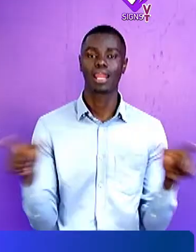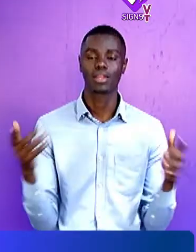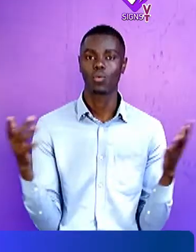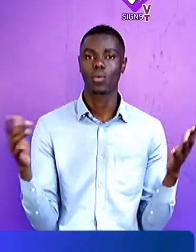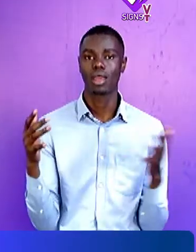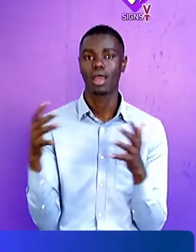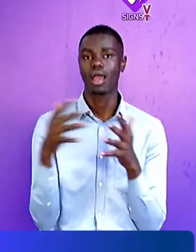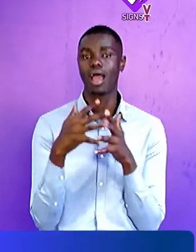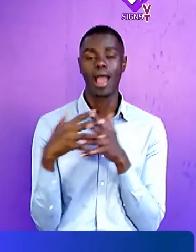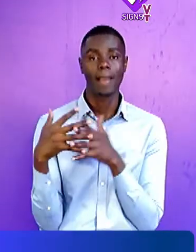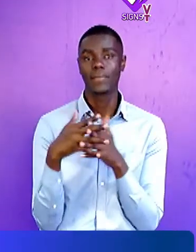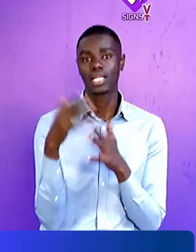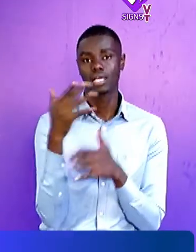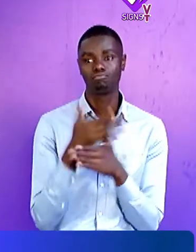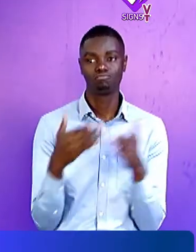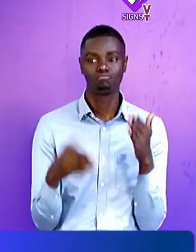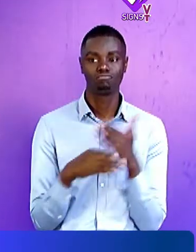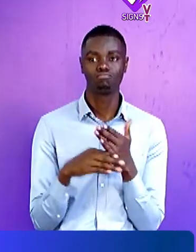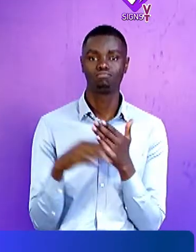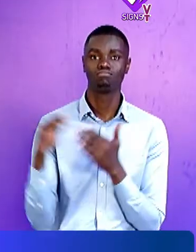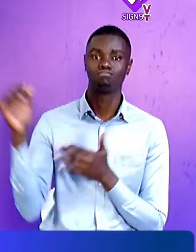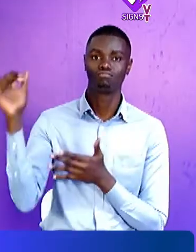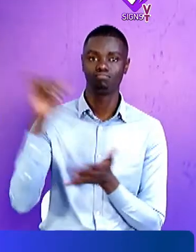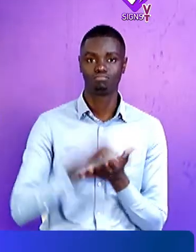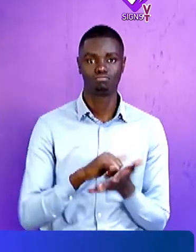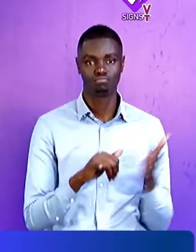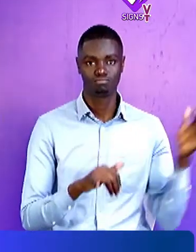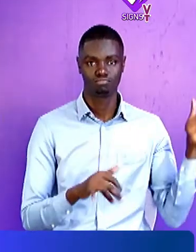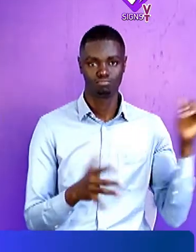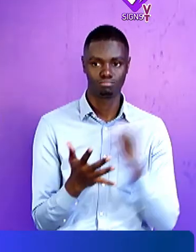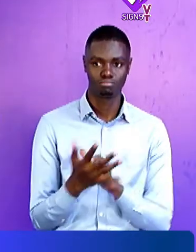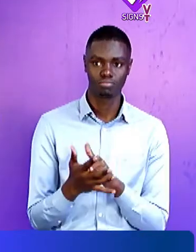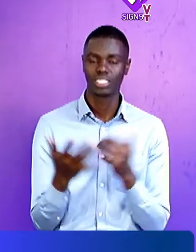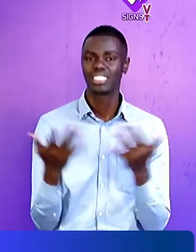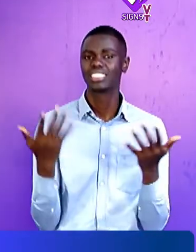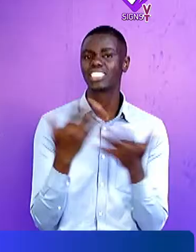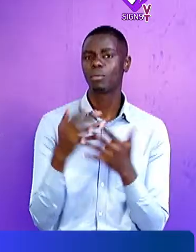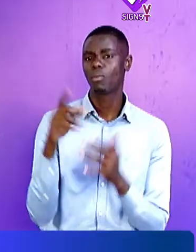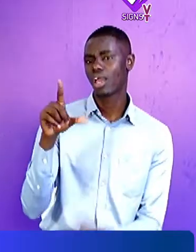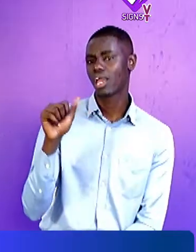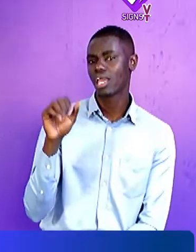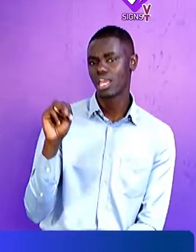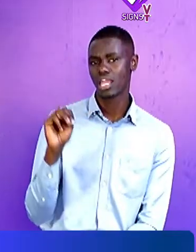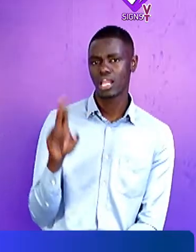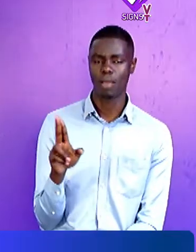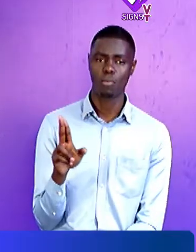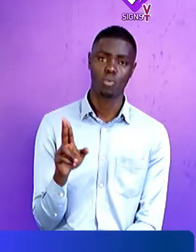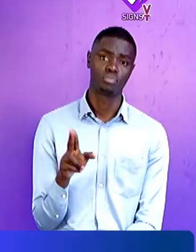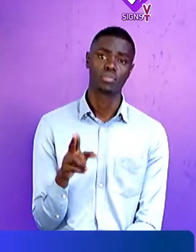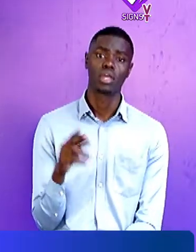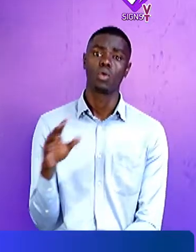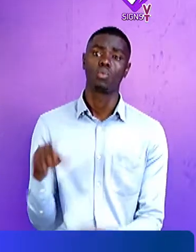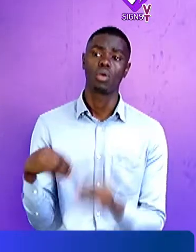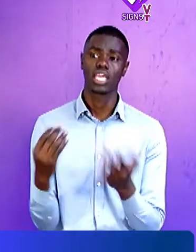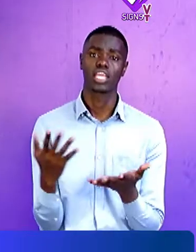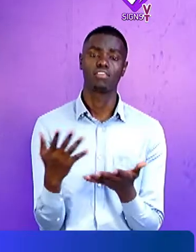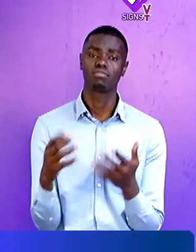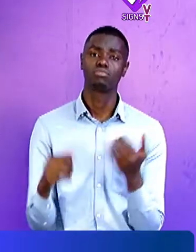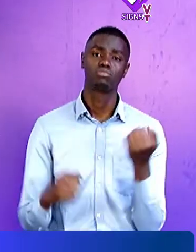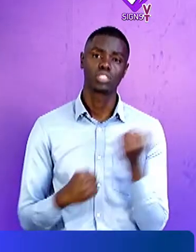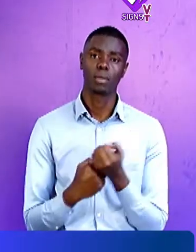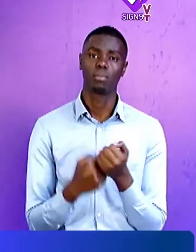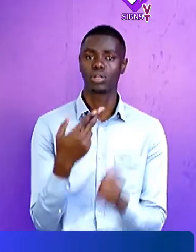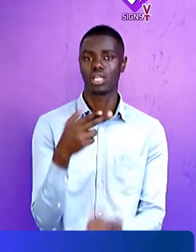able to build their stockpiles, isn't it? Yeah. Which is somewhere in Lamu, Yeah. isn't it? Yeah. We were able to give some support to